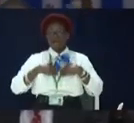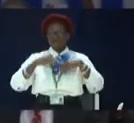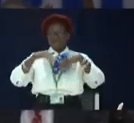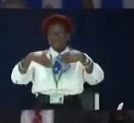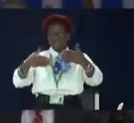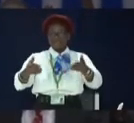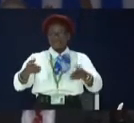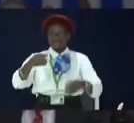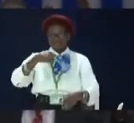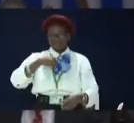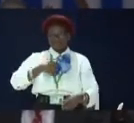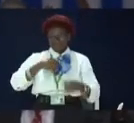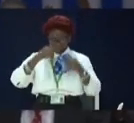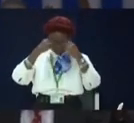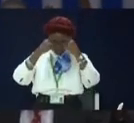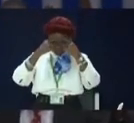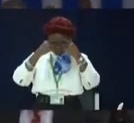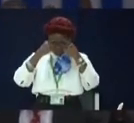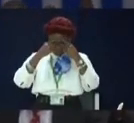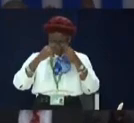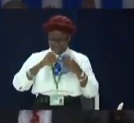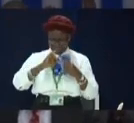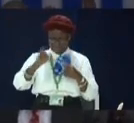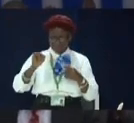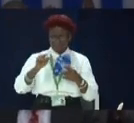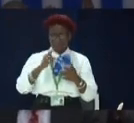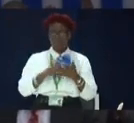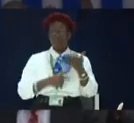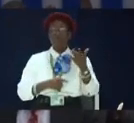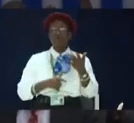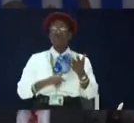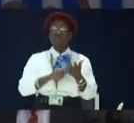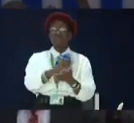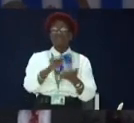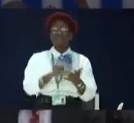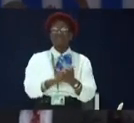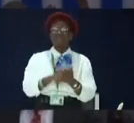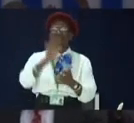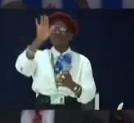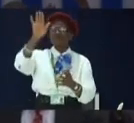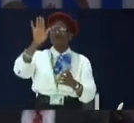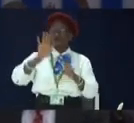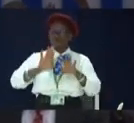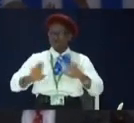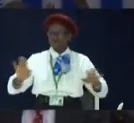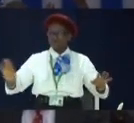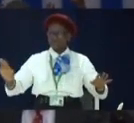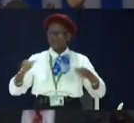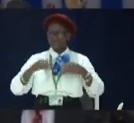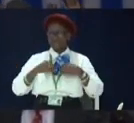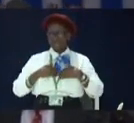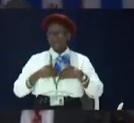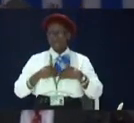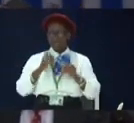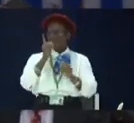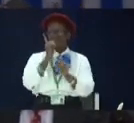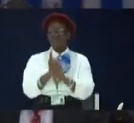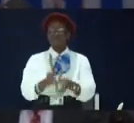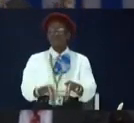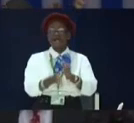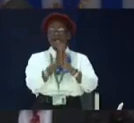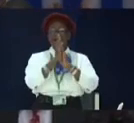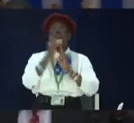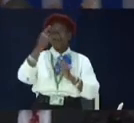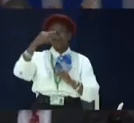what these your children have just asked for. Fún nípa ohun tí àwọn ọmọ rẹ wọ̀nyí ti béèrè fún. I hereby